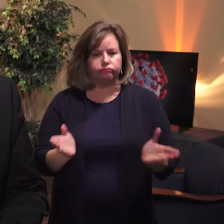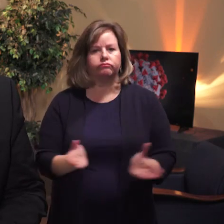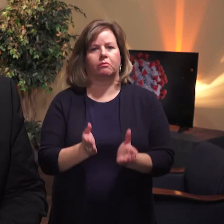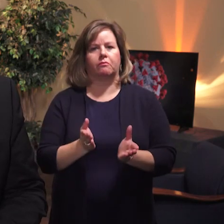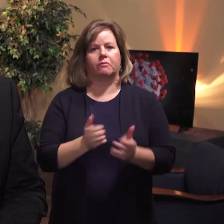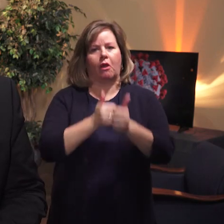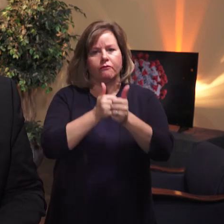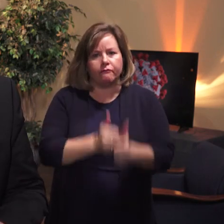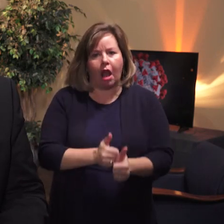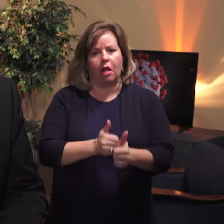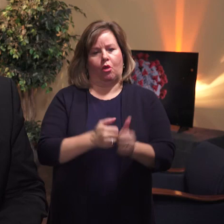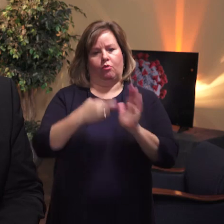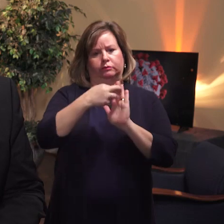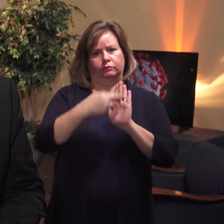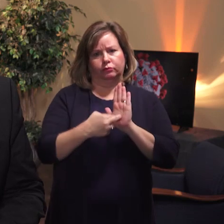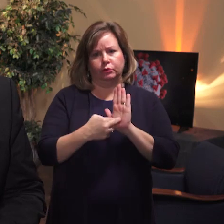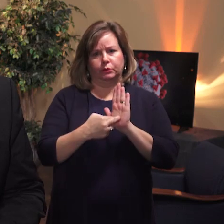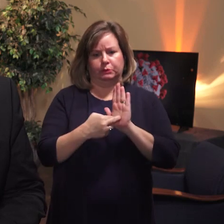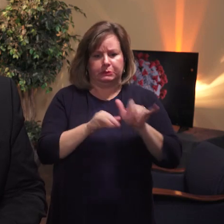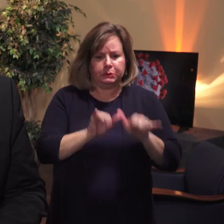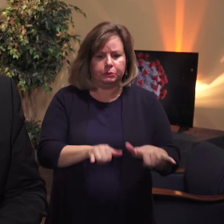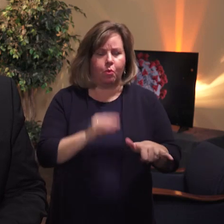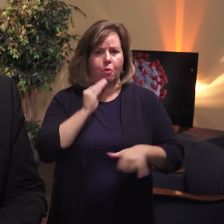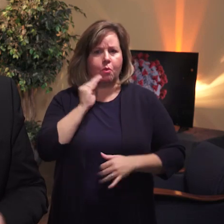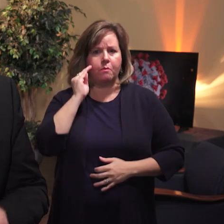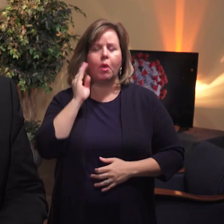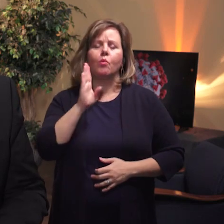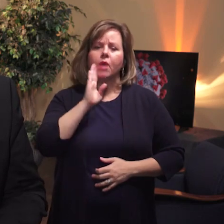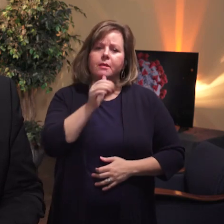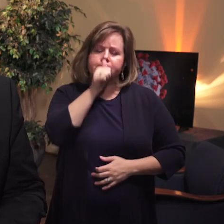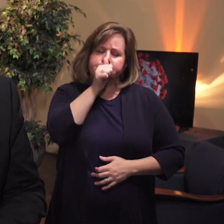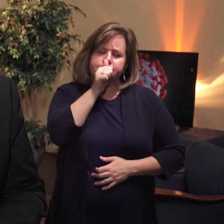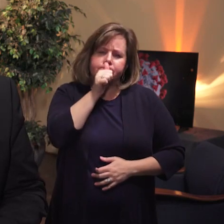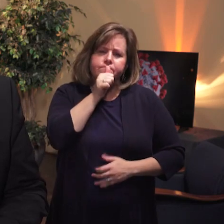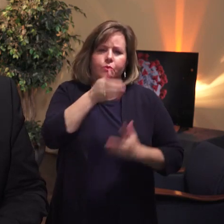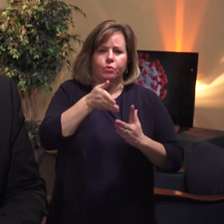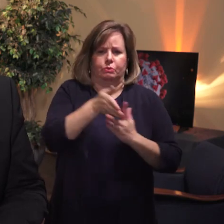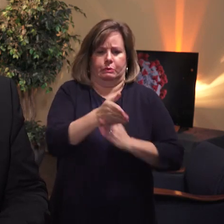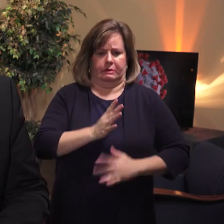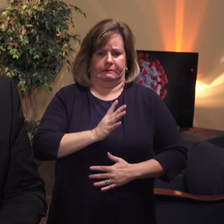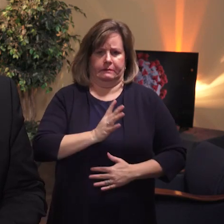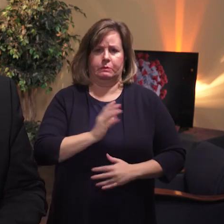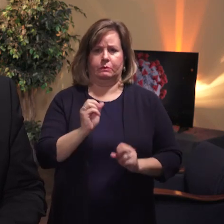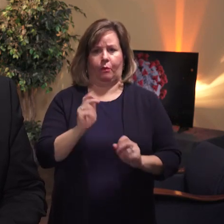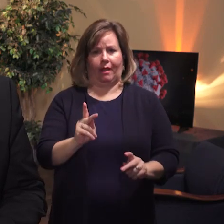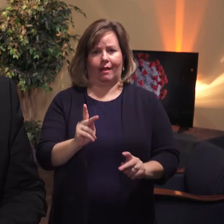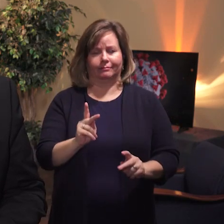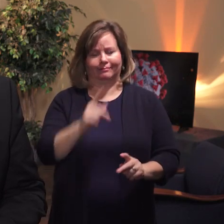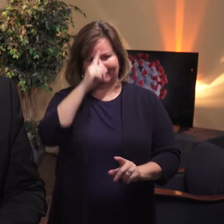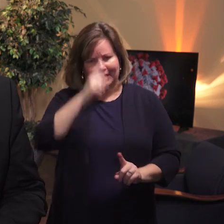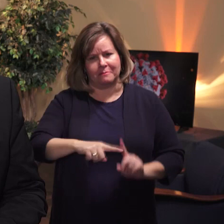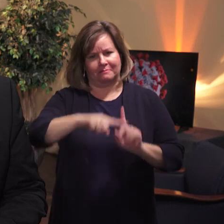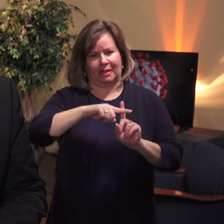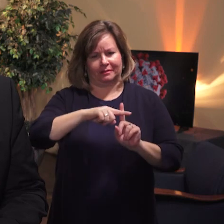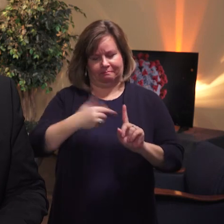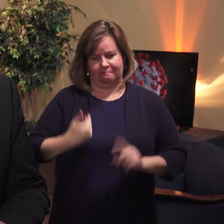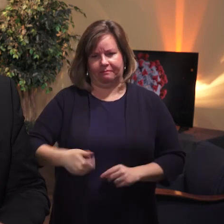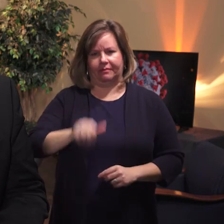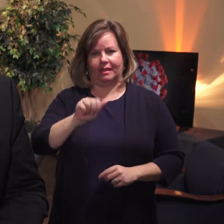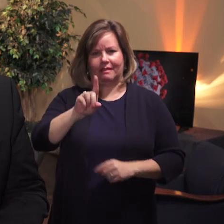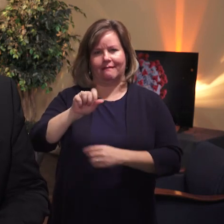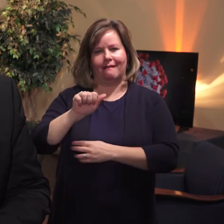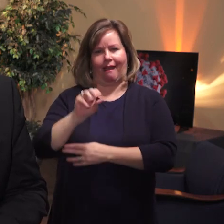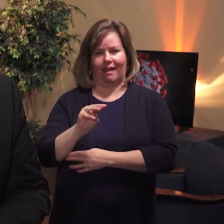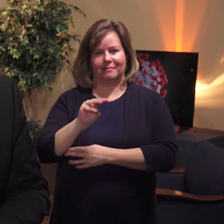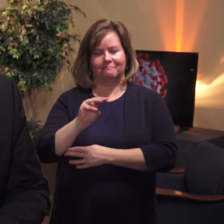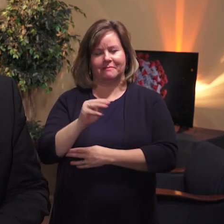the recommendations, and we're going to get through this okay. But you got to stay positive. I'm Dr. Adam London with the Kent County Health Department.